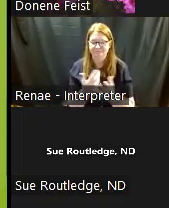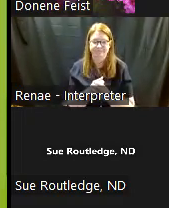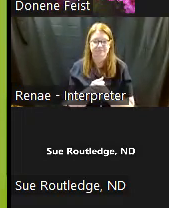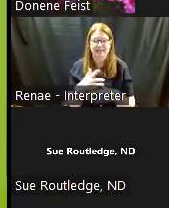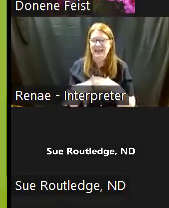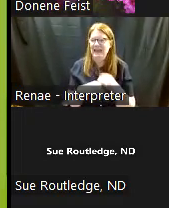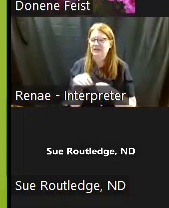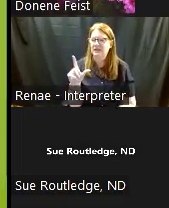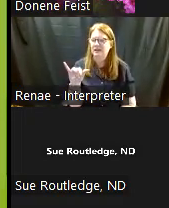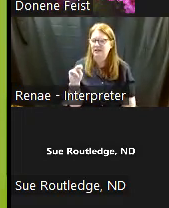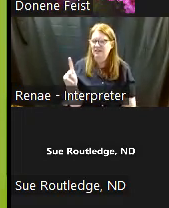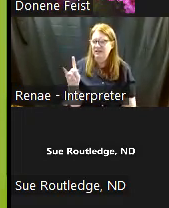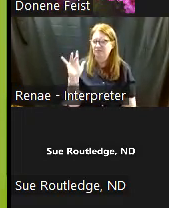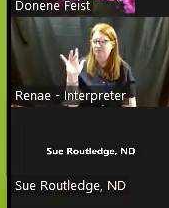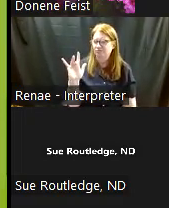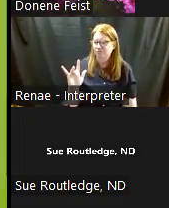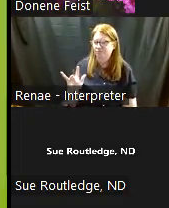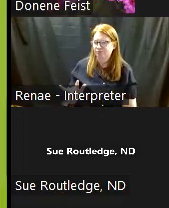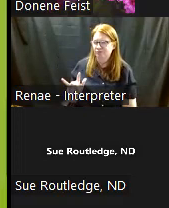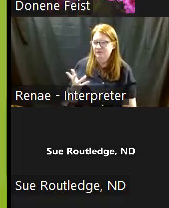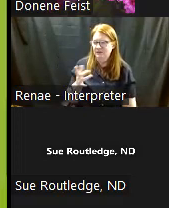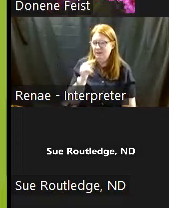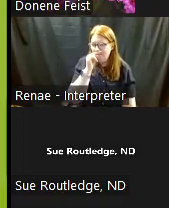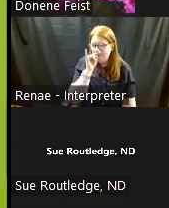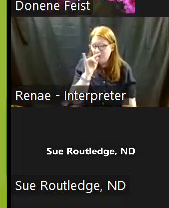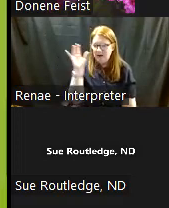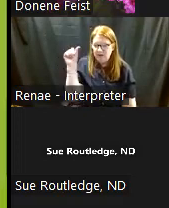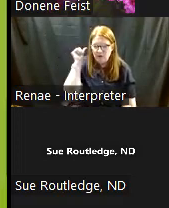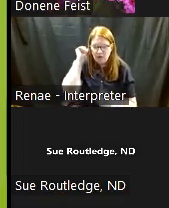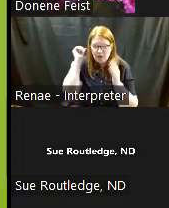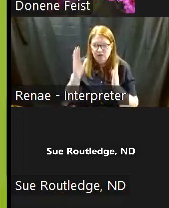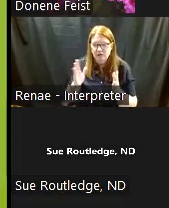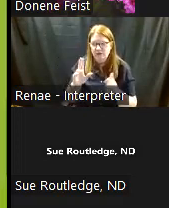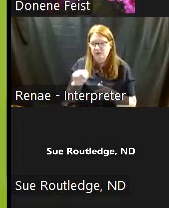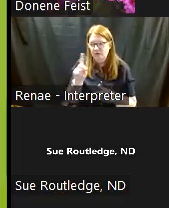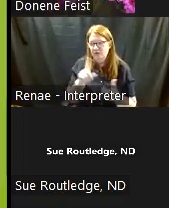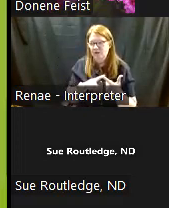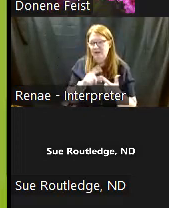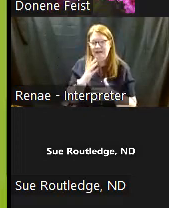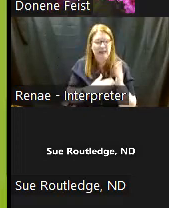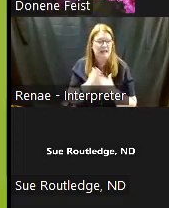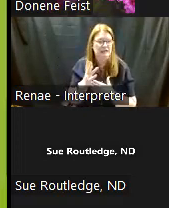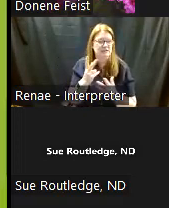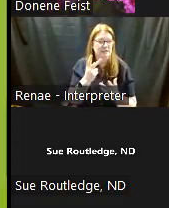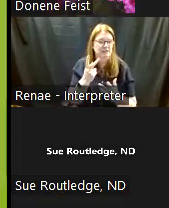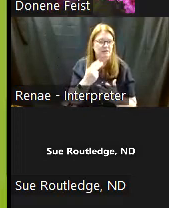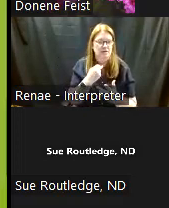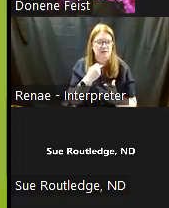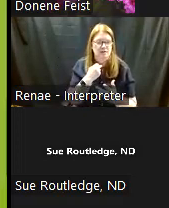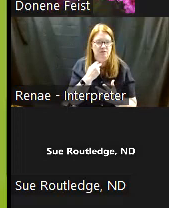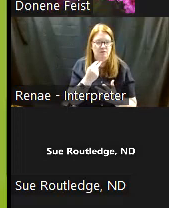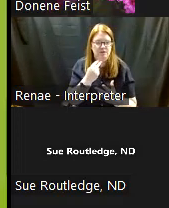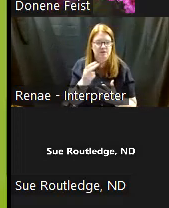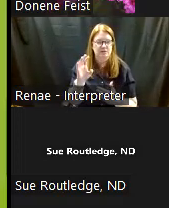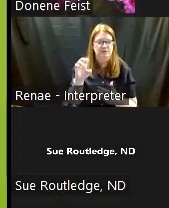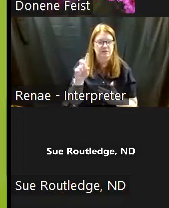put a link in there to like all the pediatric audiologists in North Dakota, Hands and Voices website, the EHDI website. EHDI Pals is